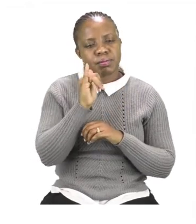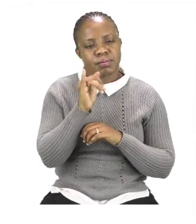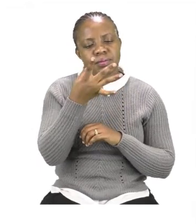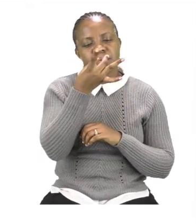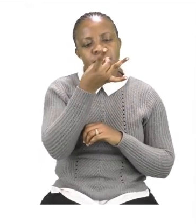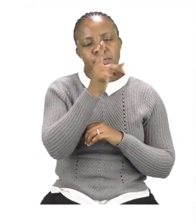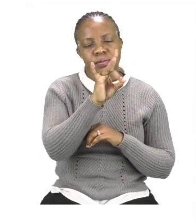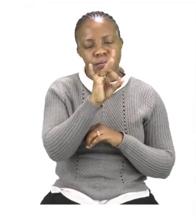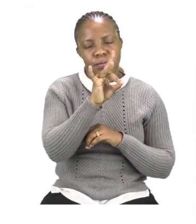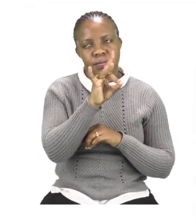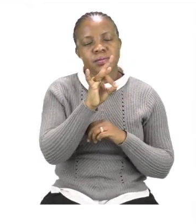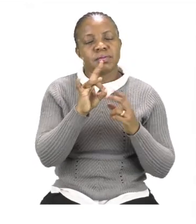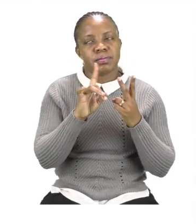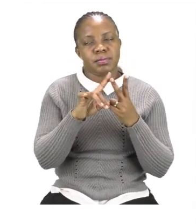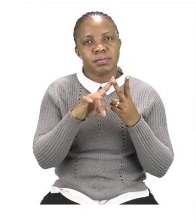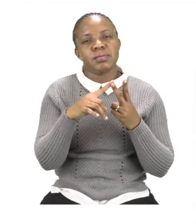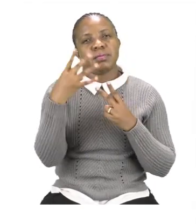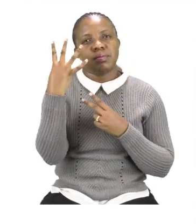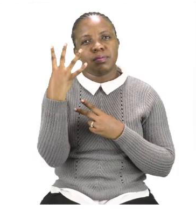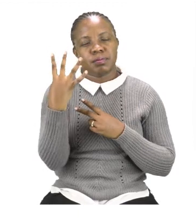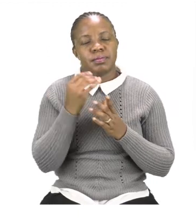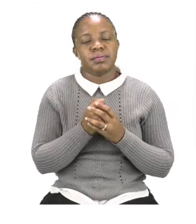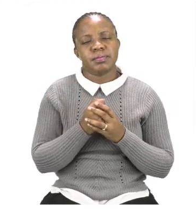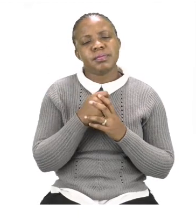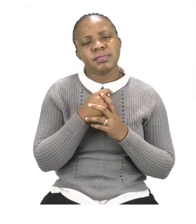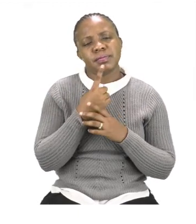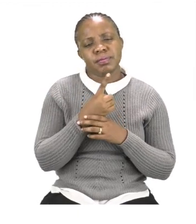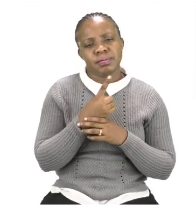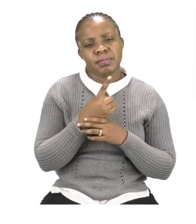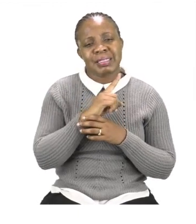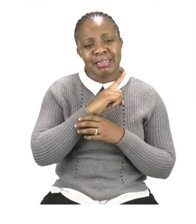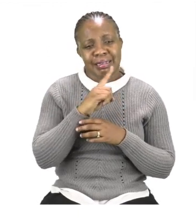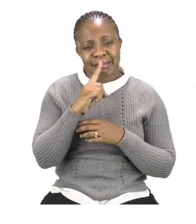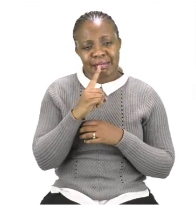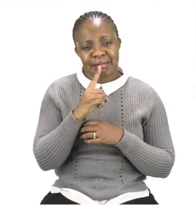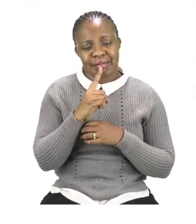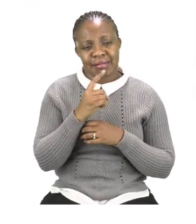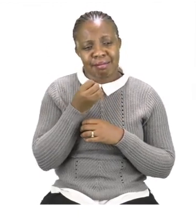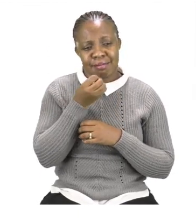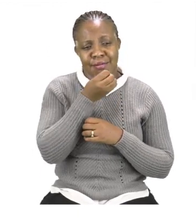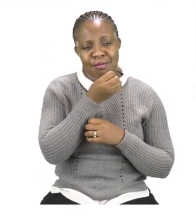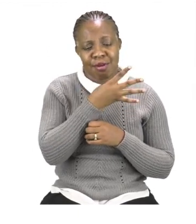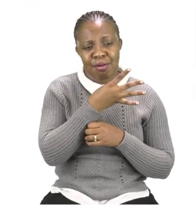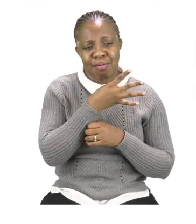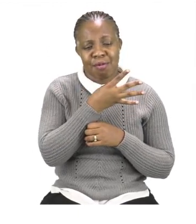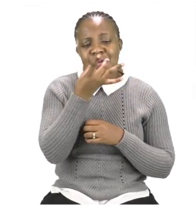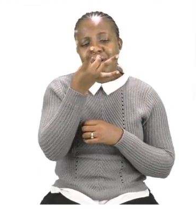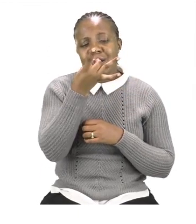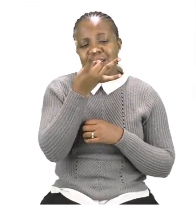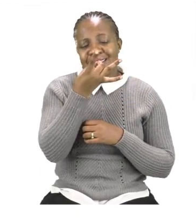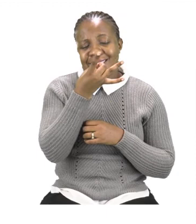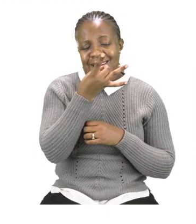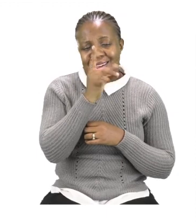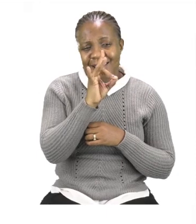and 4. We are told in the story that the teacher got flowers from Sam and from